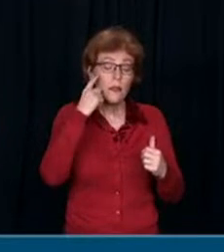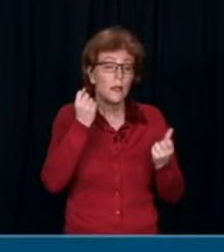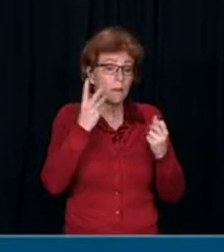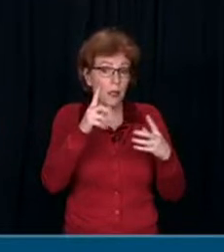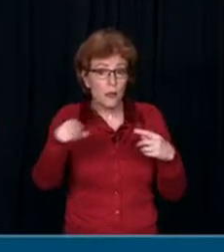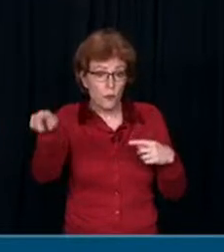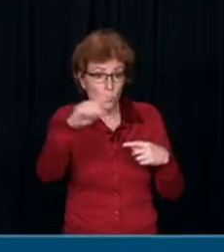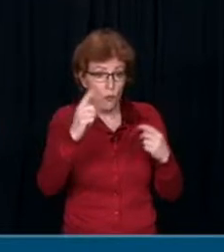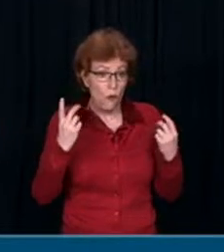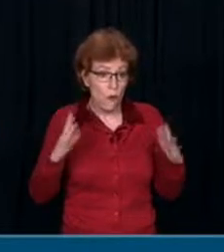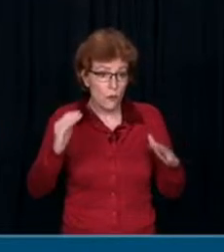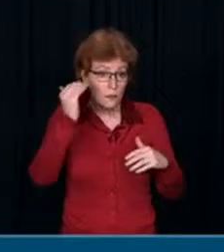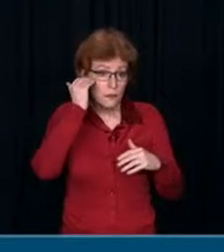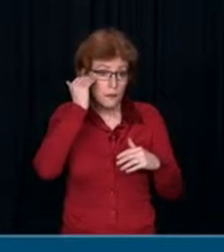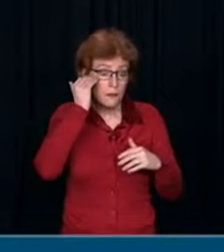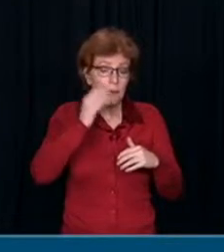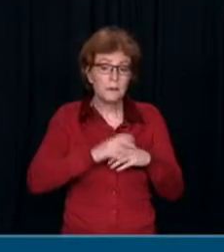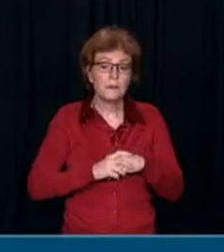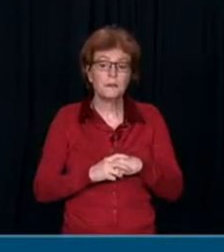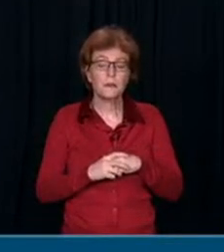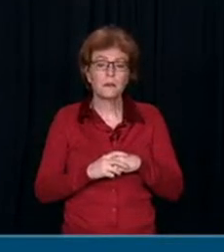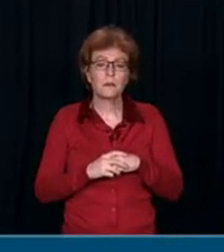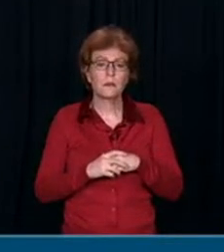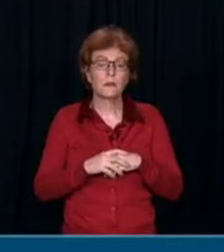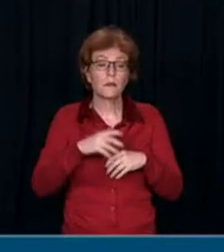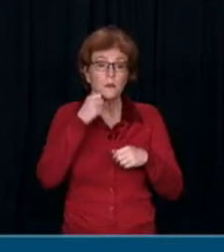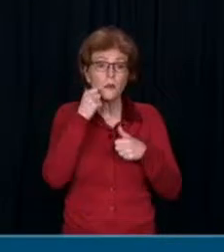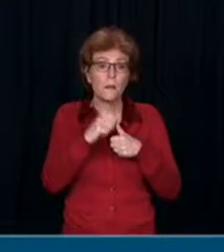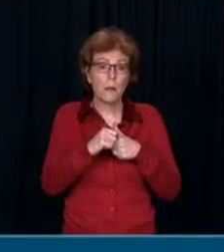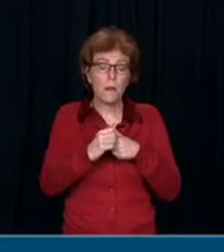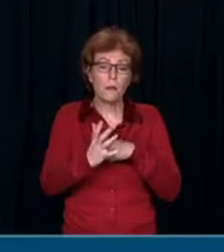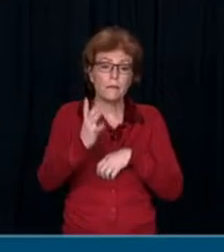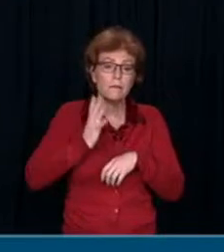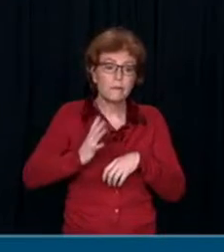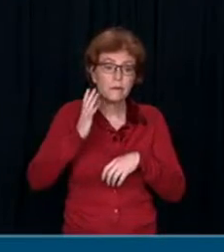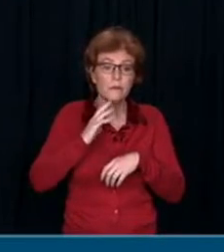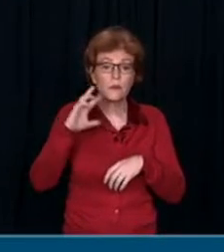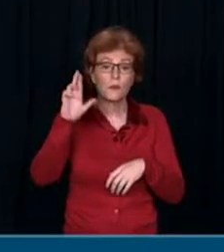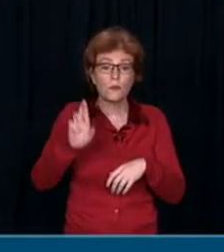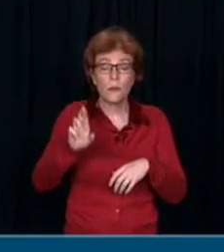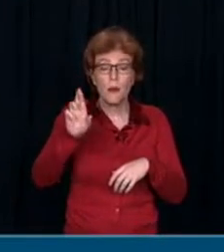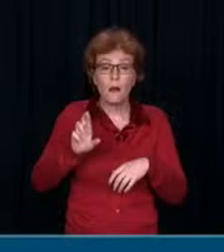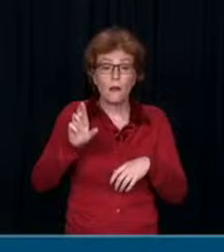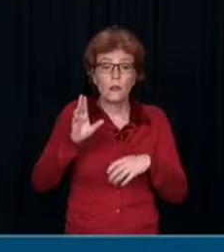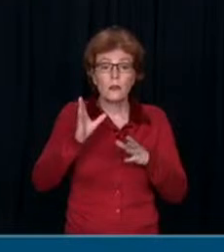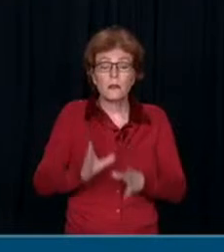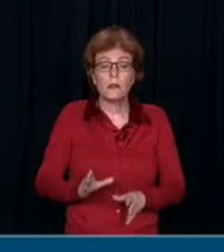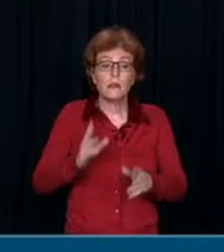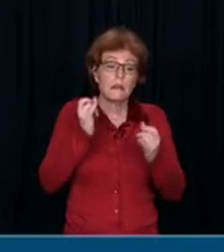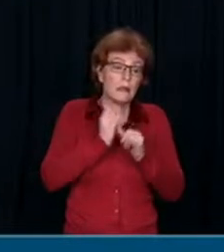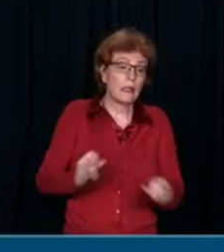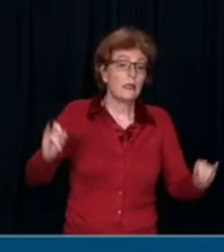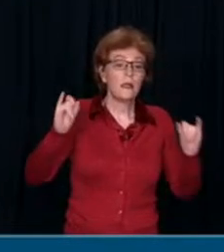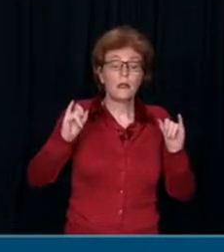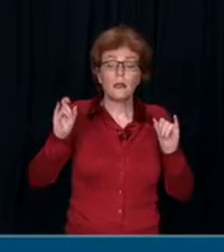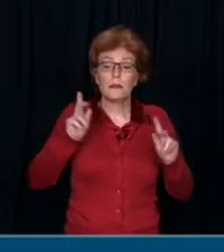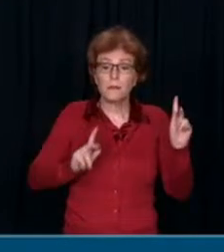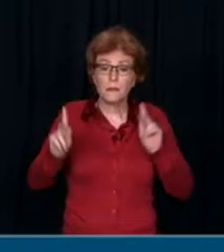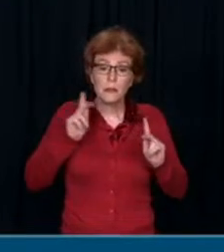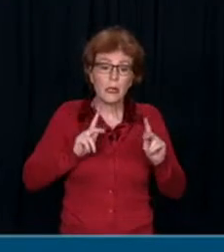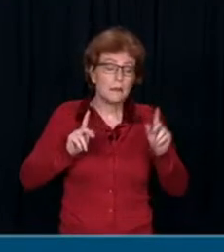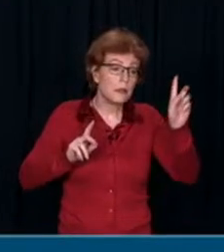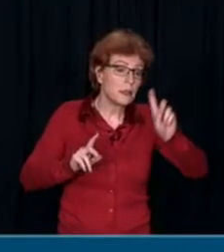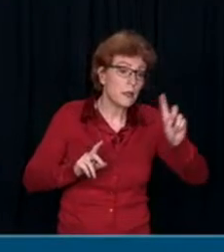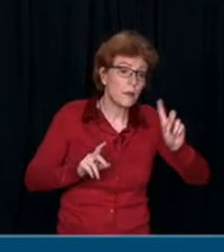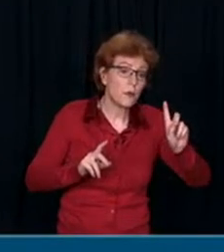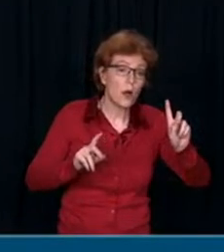know and remember the days when Republicans and independents,